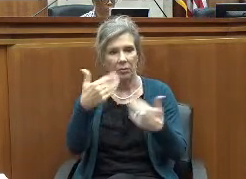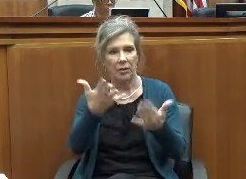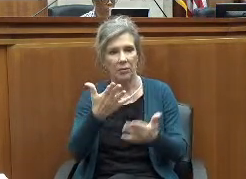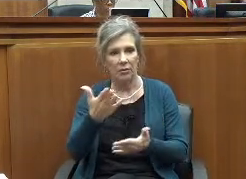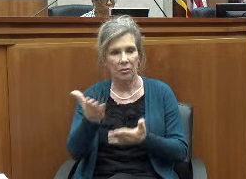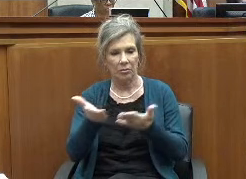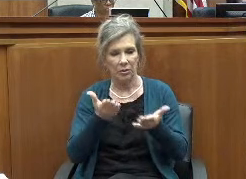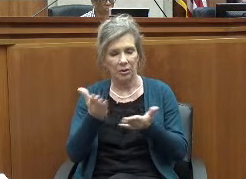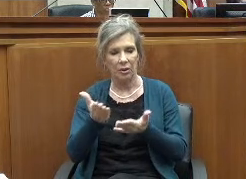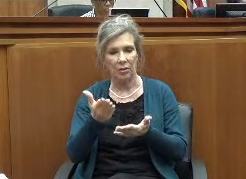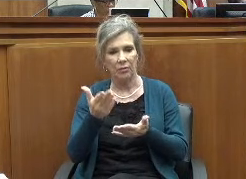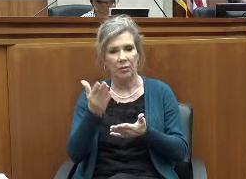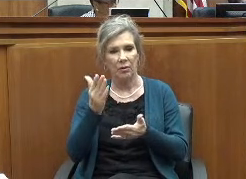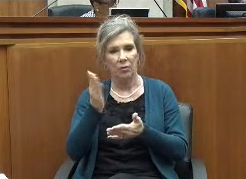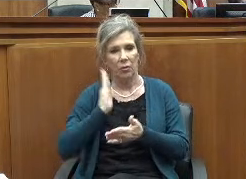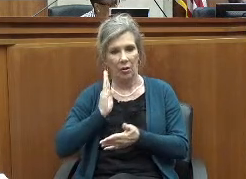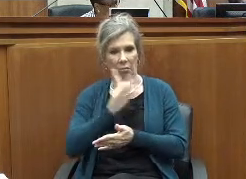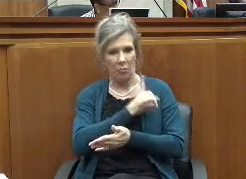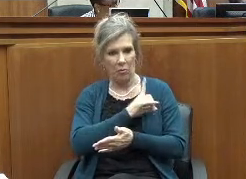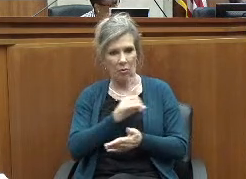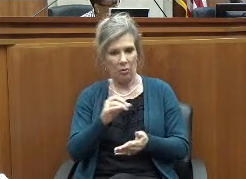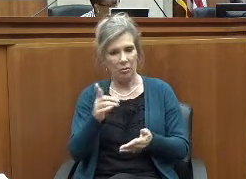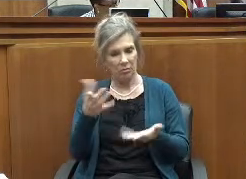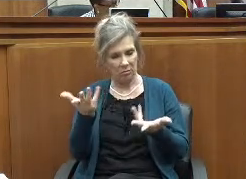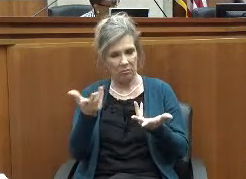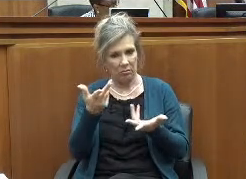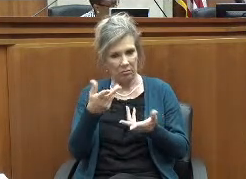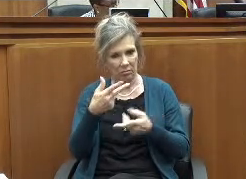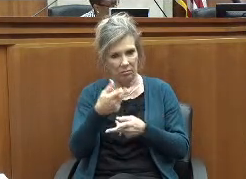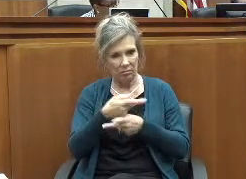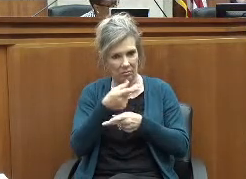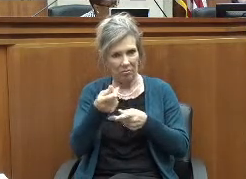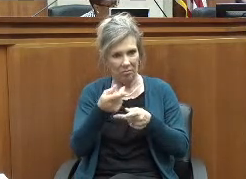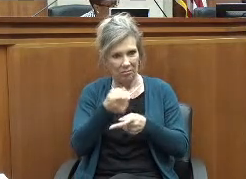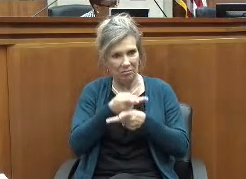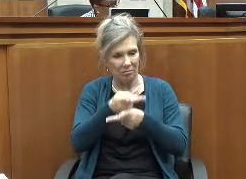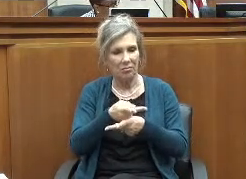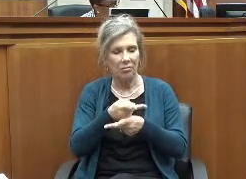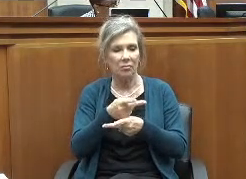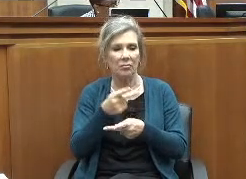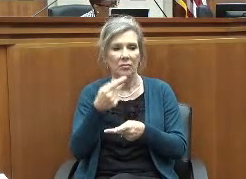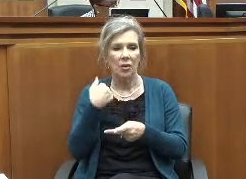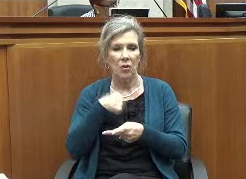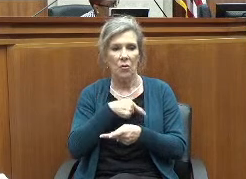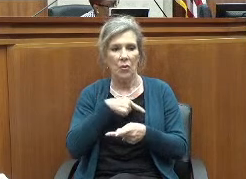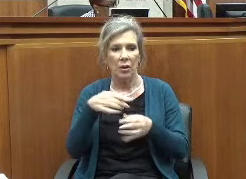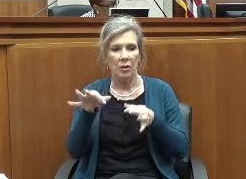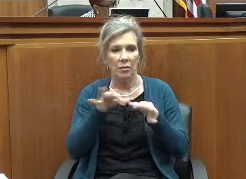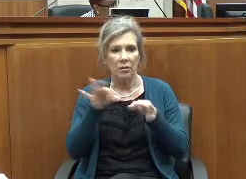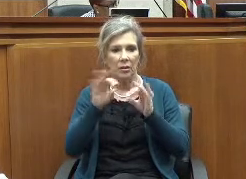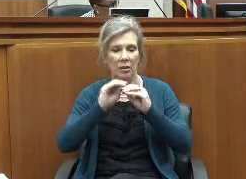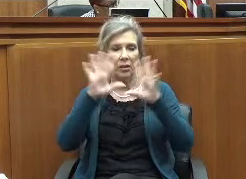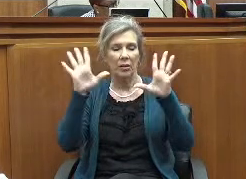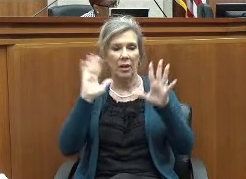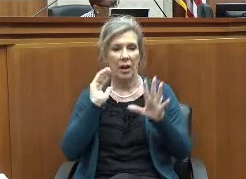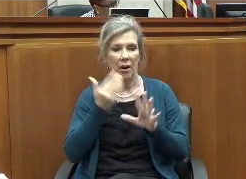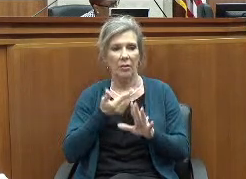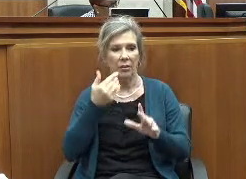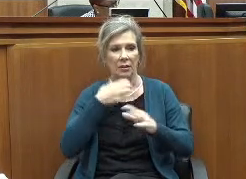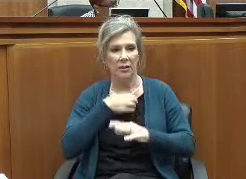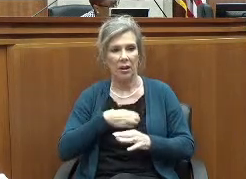board. We believe our mission and vision articulate clearly our desire to prepare students to meet